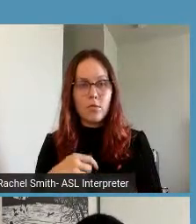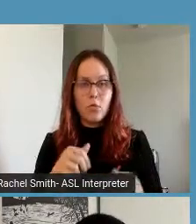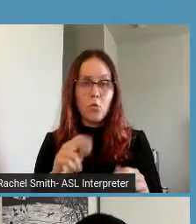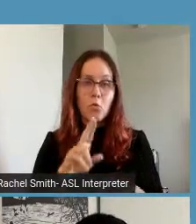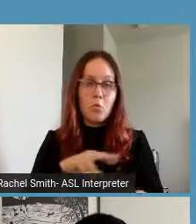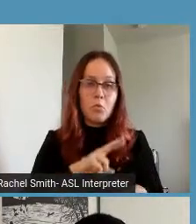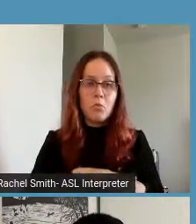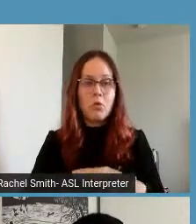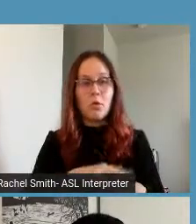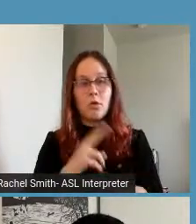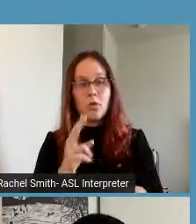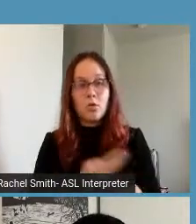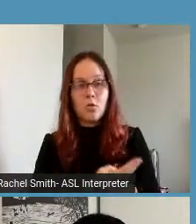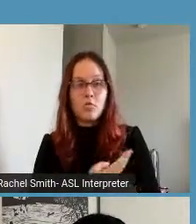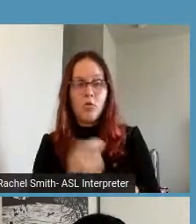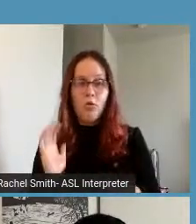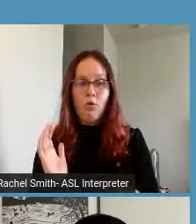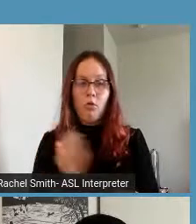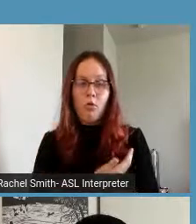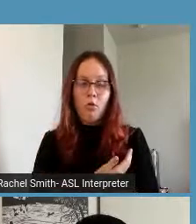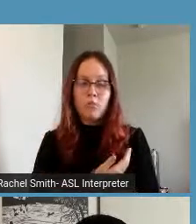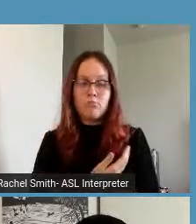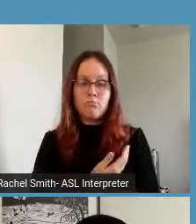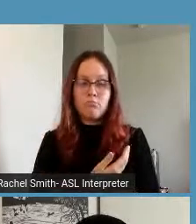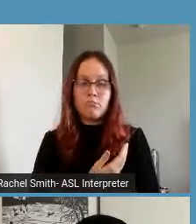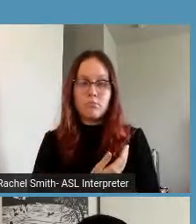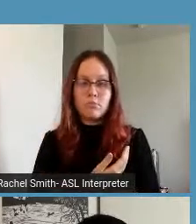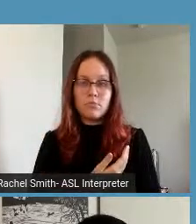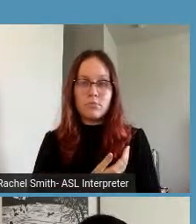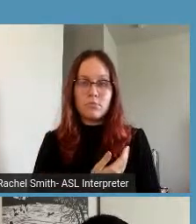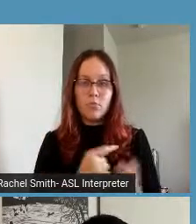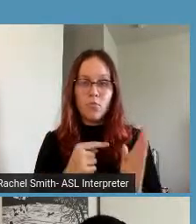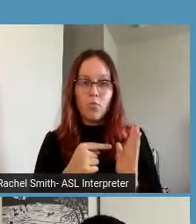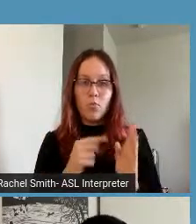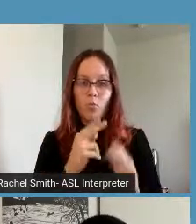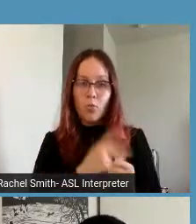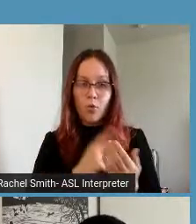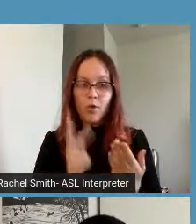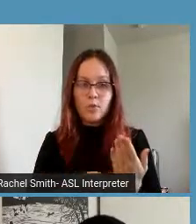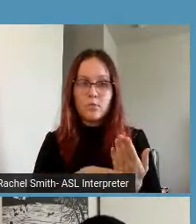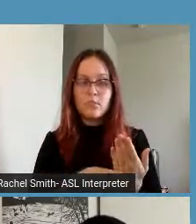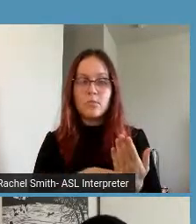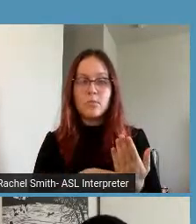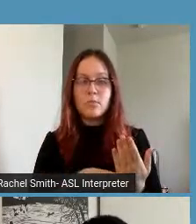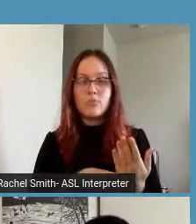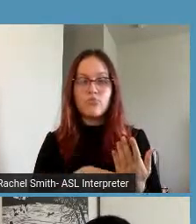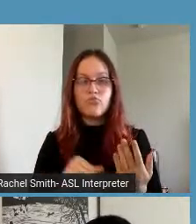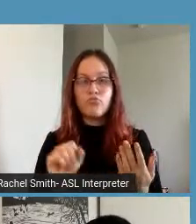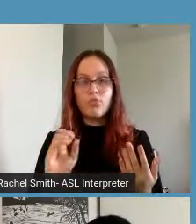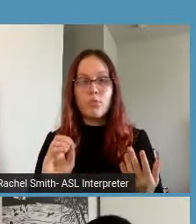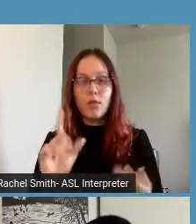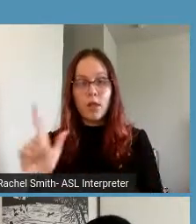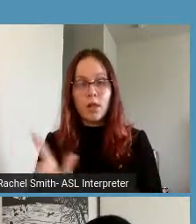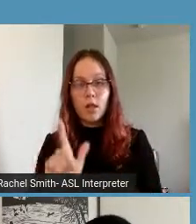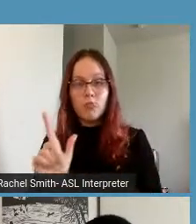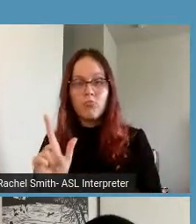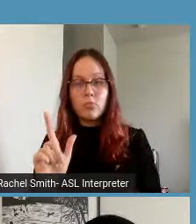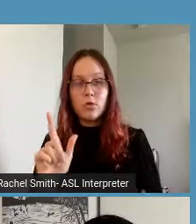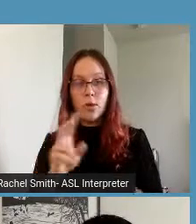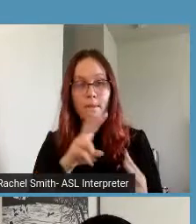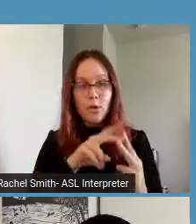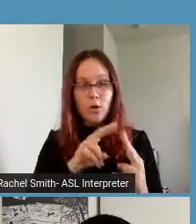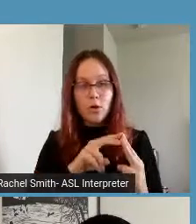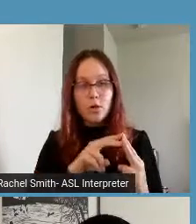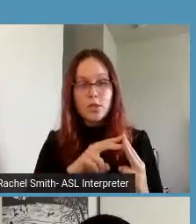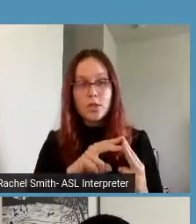developing our own public programs. We can't because of COVID. And so these library partners basically allowed us to implement